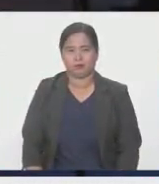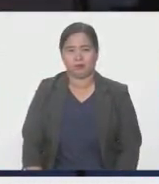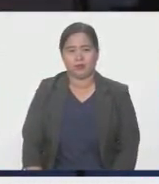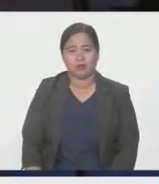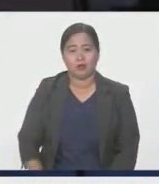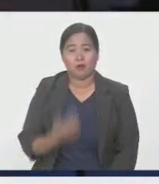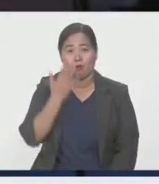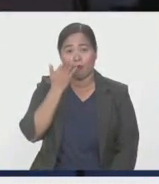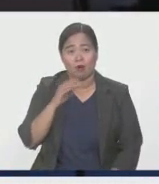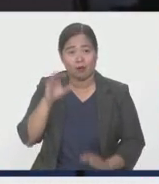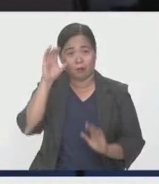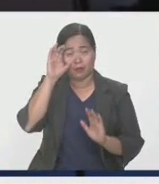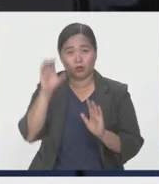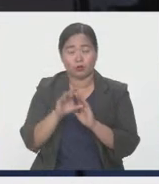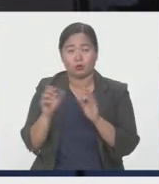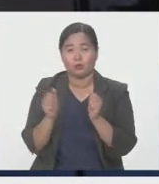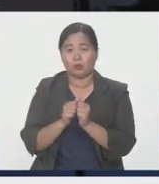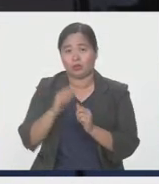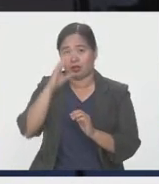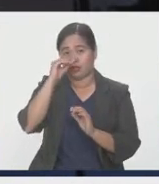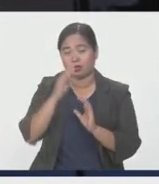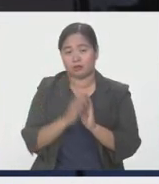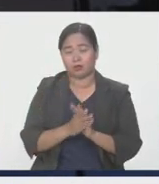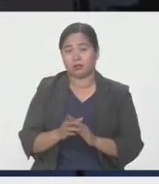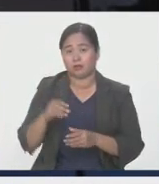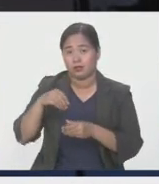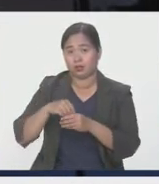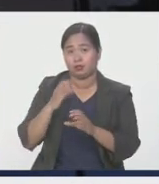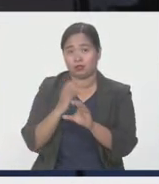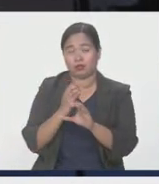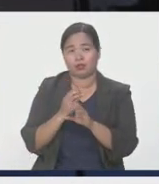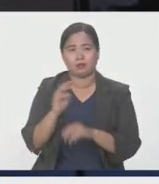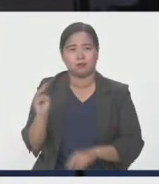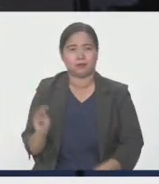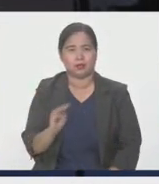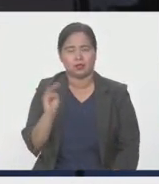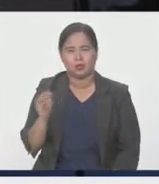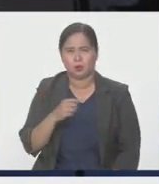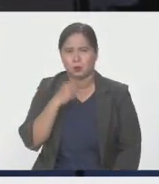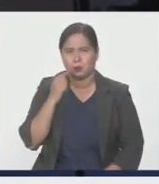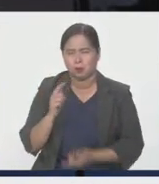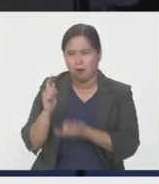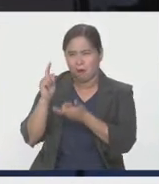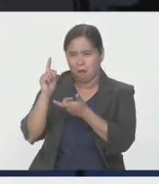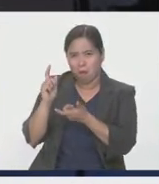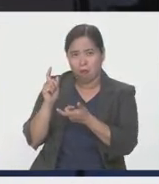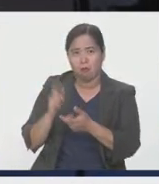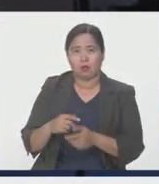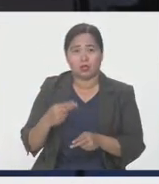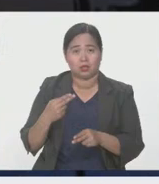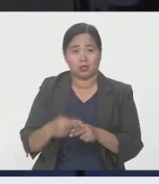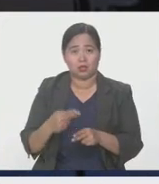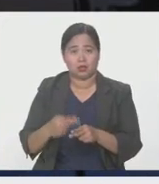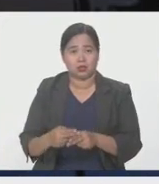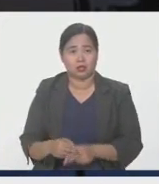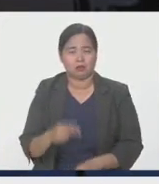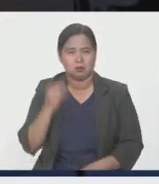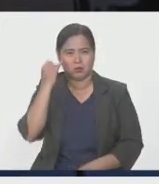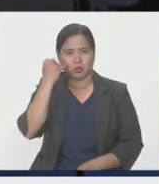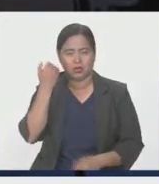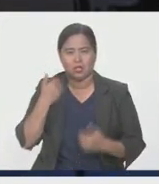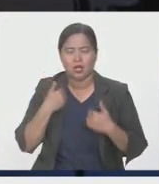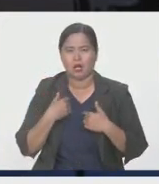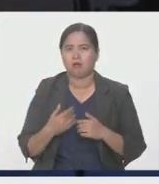was photographed alongside Prince William inside a car on Monday. Photographer Jim Bennett, who took Princess Kate's picture, quelled online